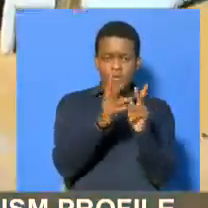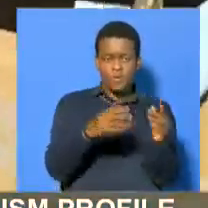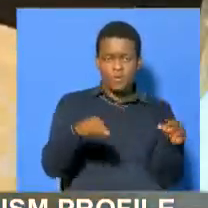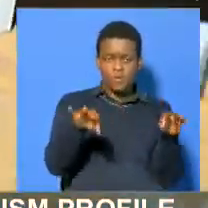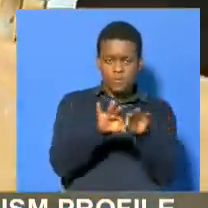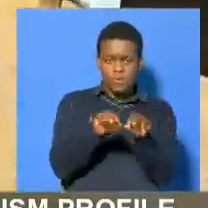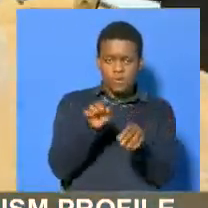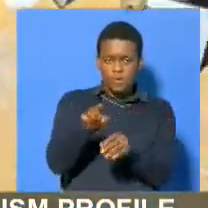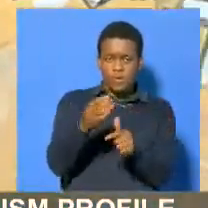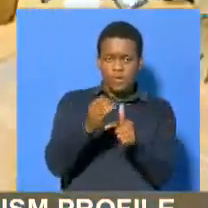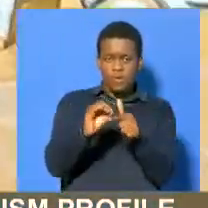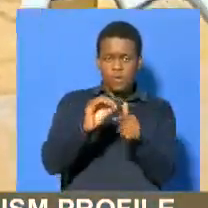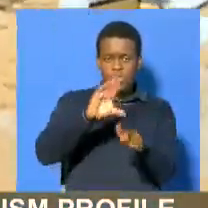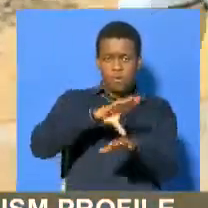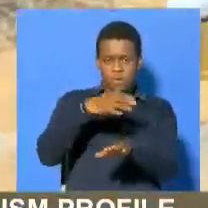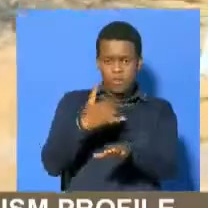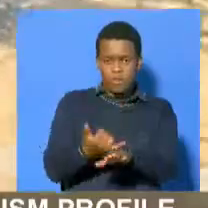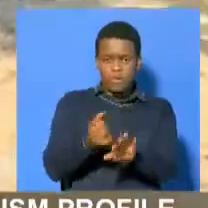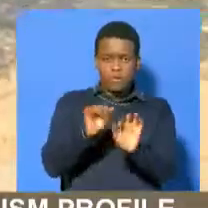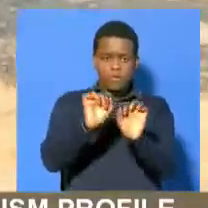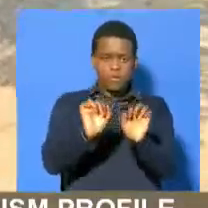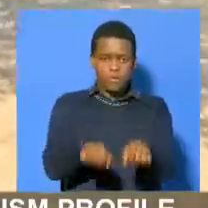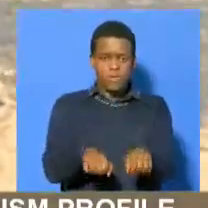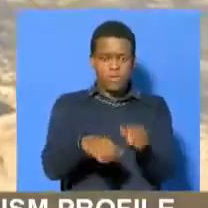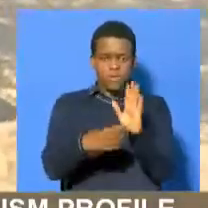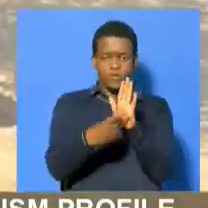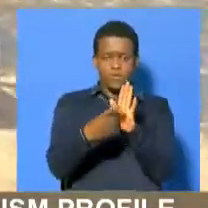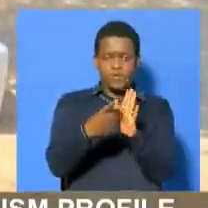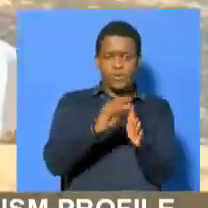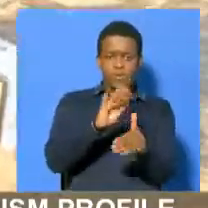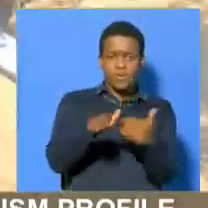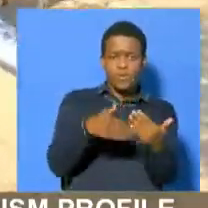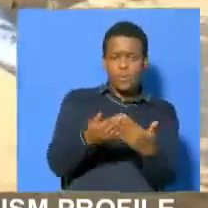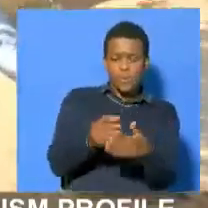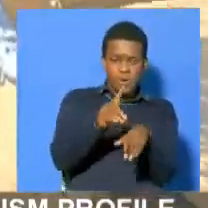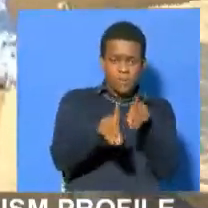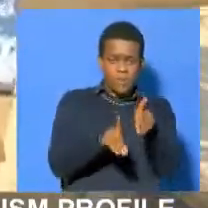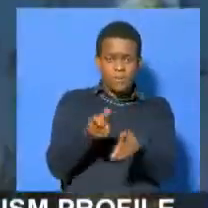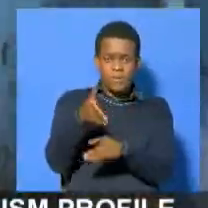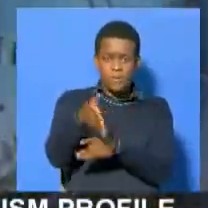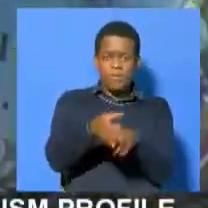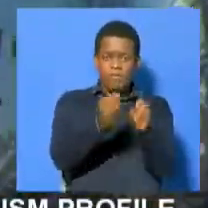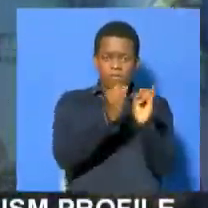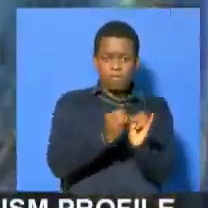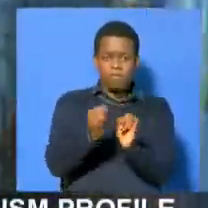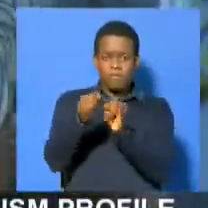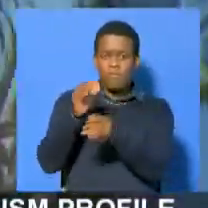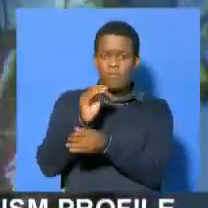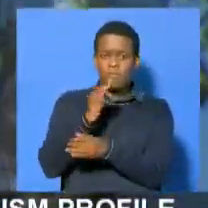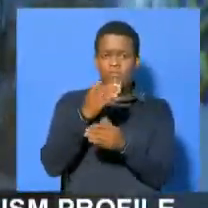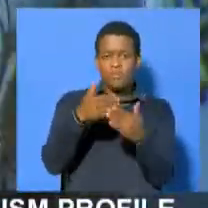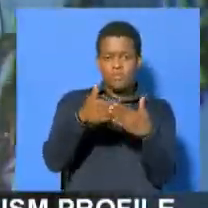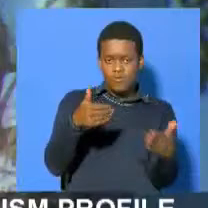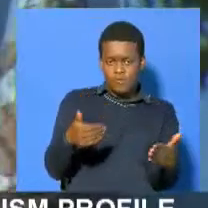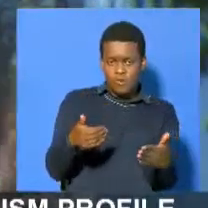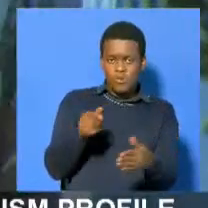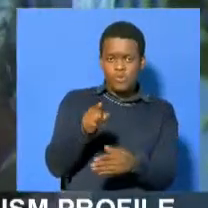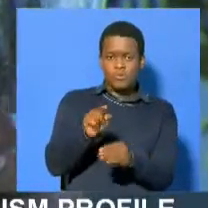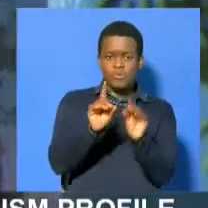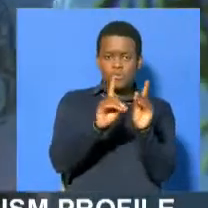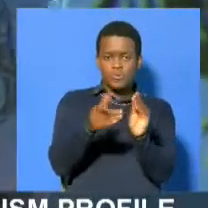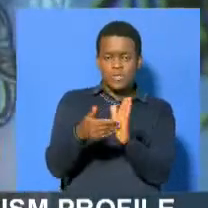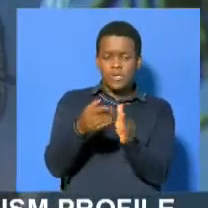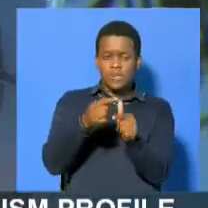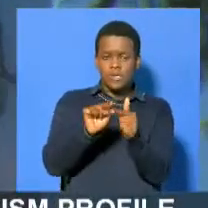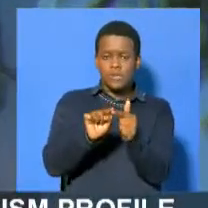to, you know, for the company to develop, but also for each and every single person as an individual. Because before you are part of a group, you are an